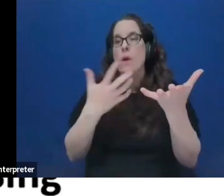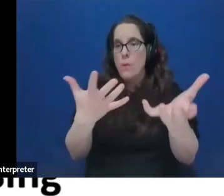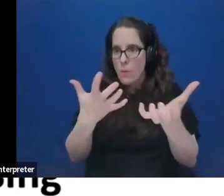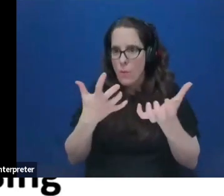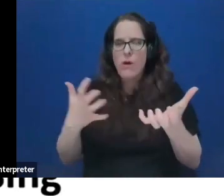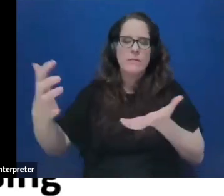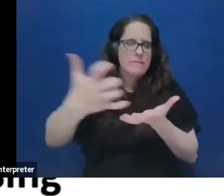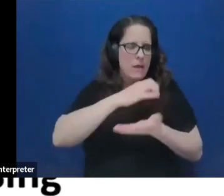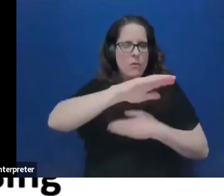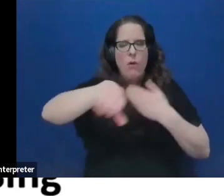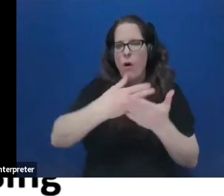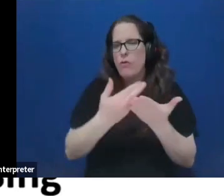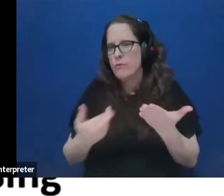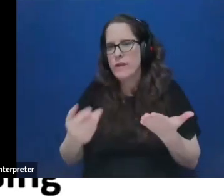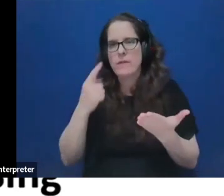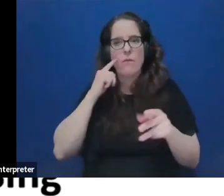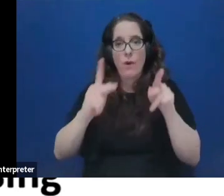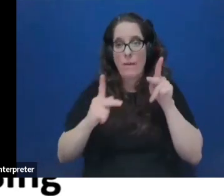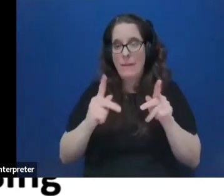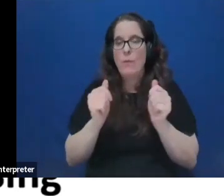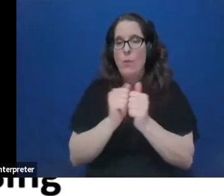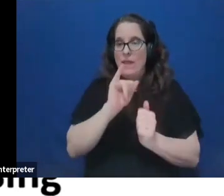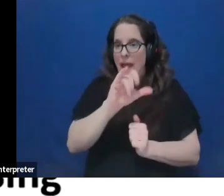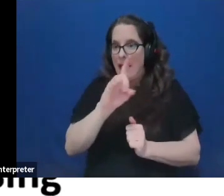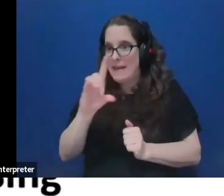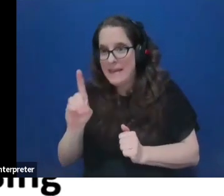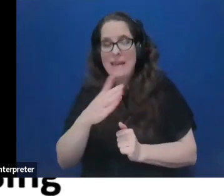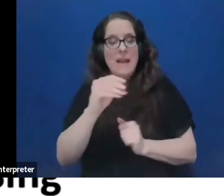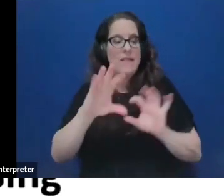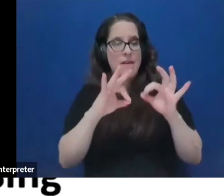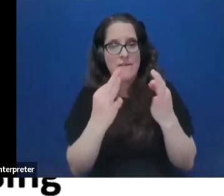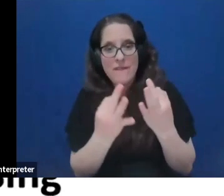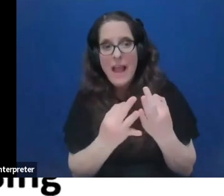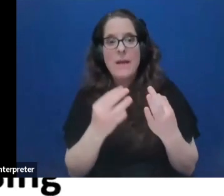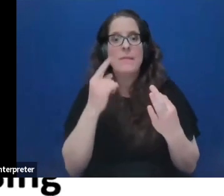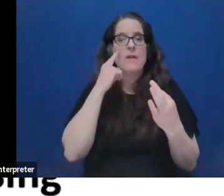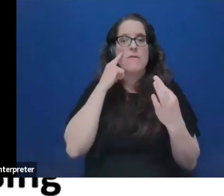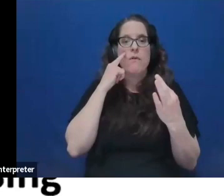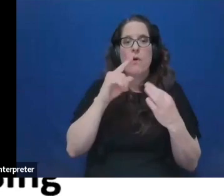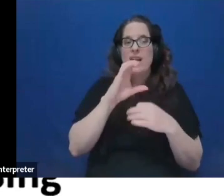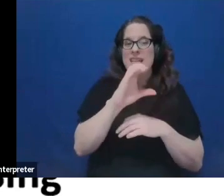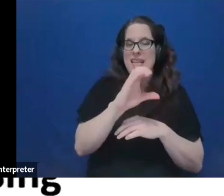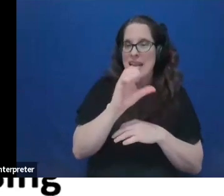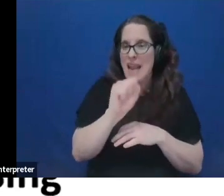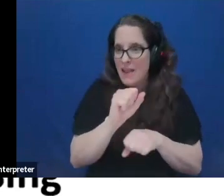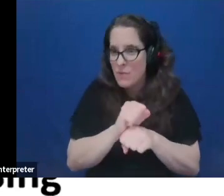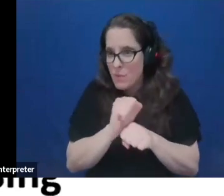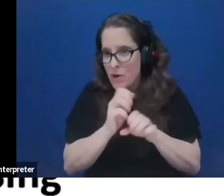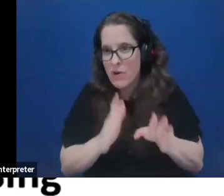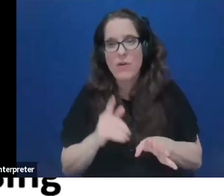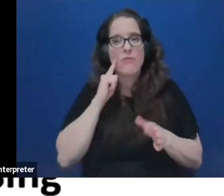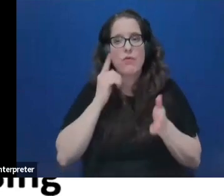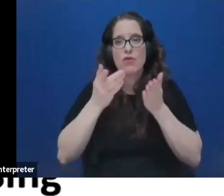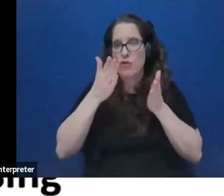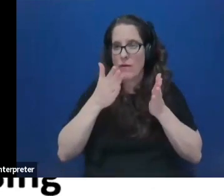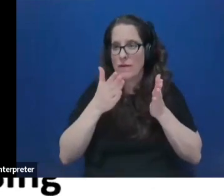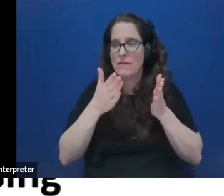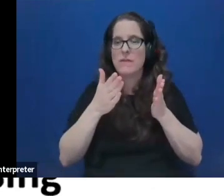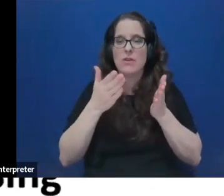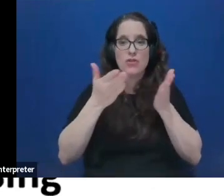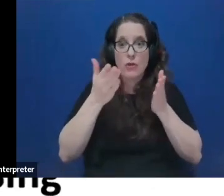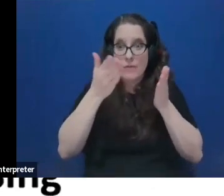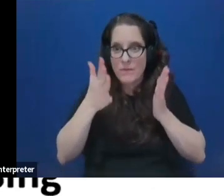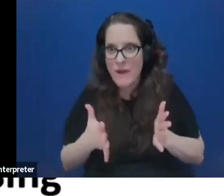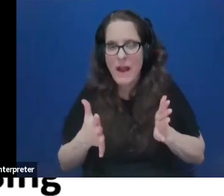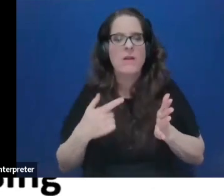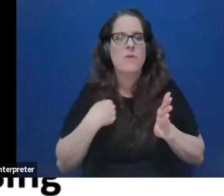families, for the CCS workers and service providers. And I'll explain that as we move on. Can you go to the next slide,